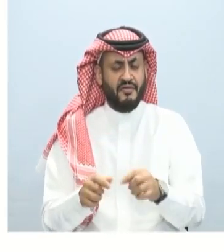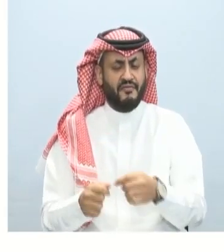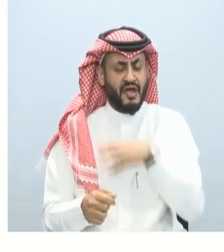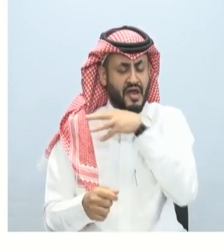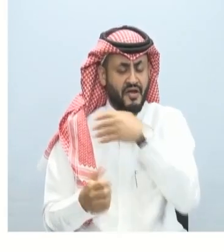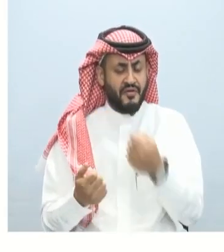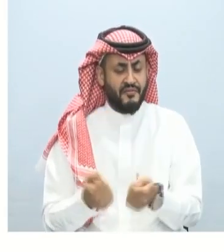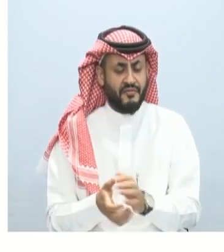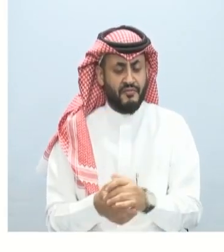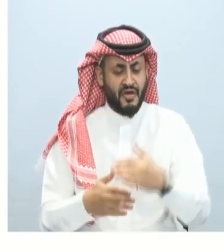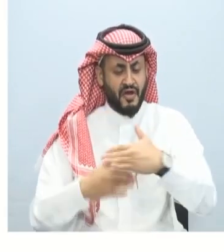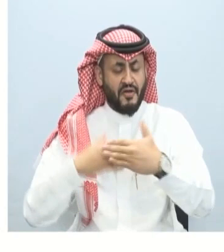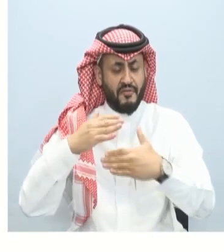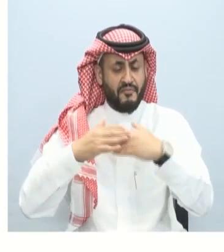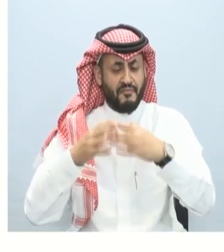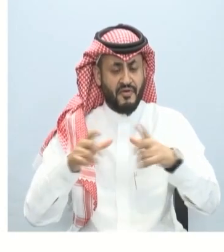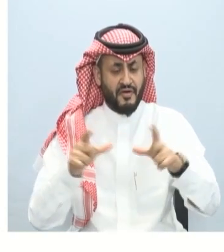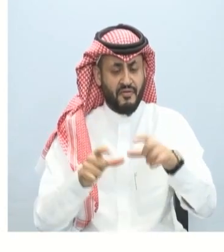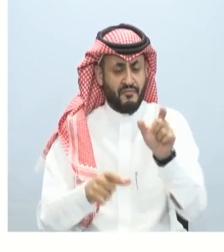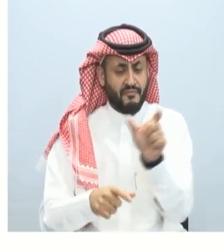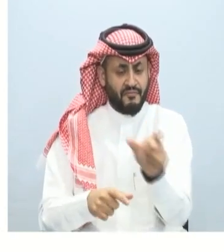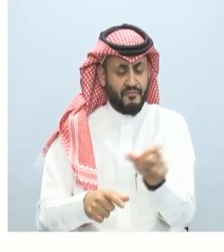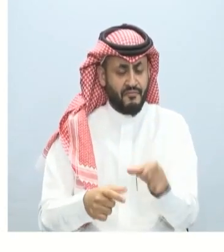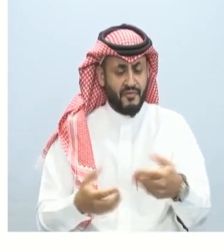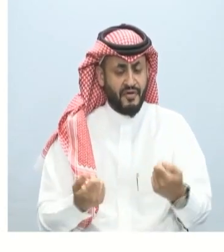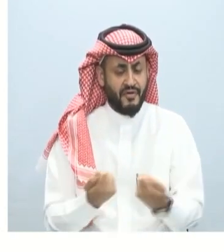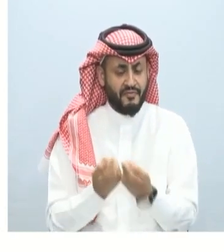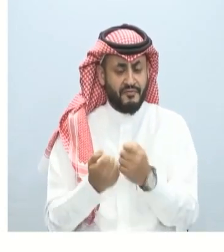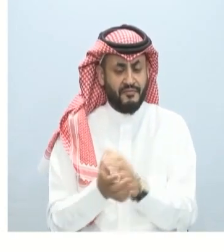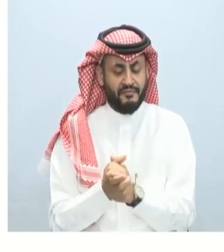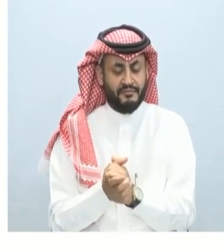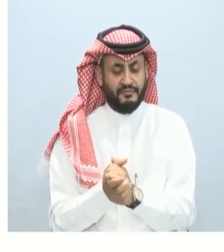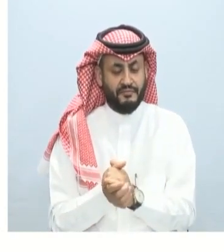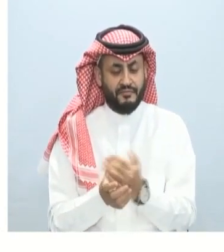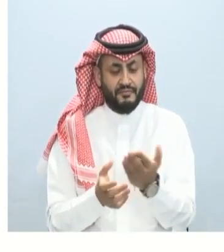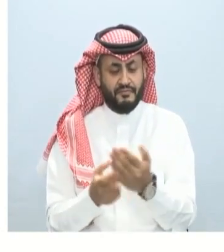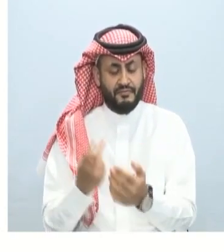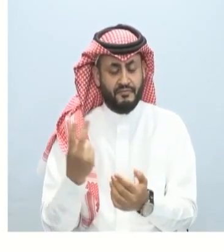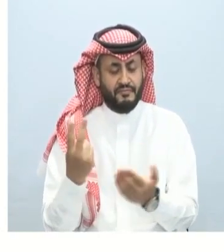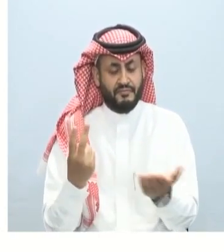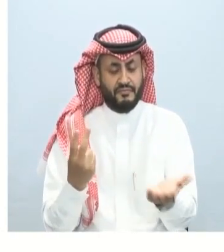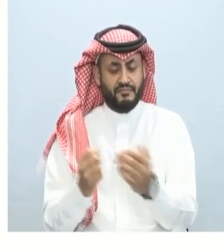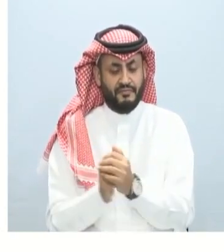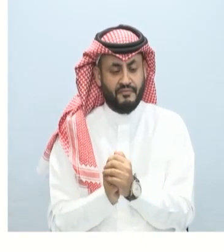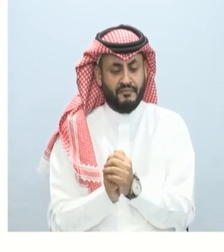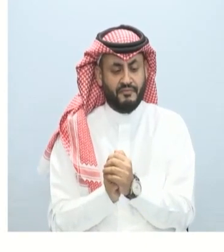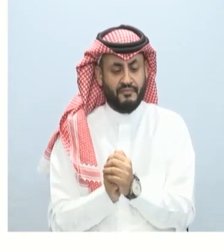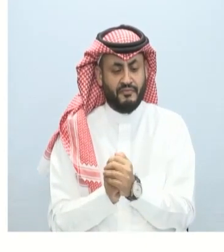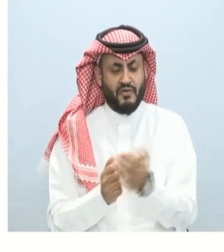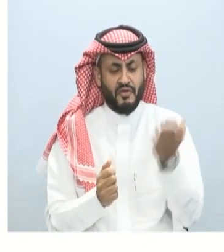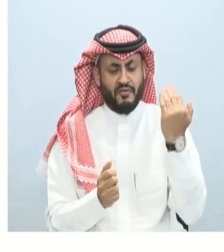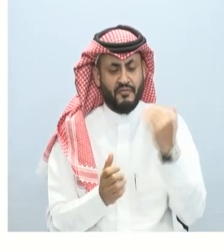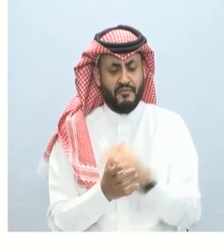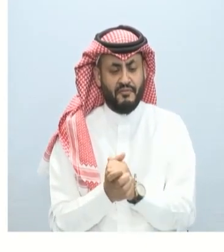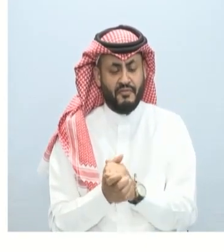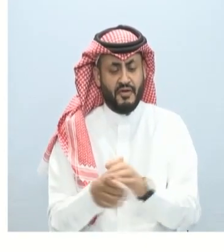would build circuit boards together. Or I can give another example saying, when he was